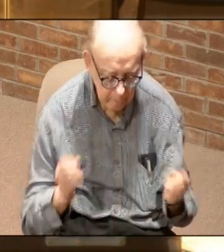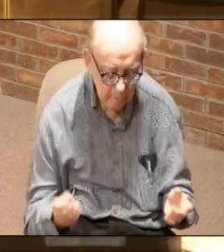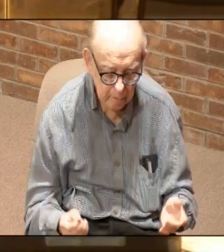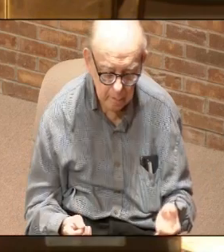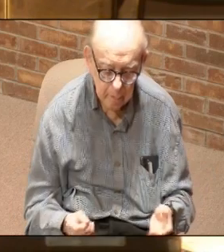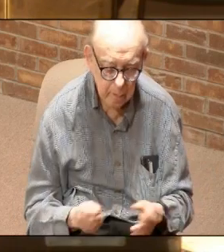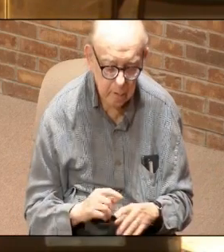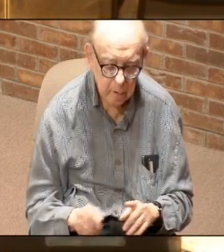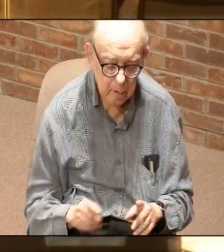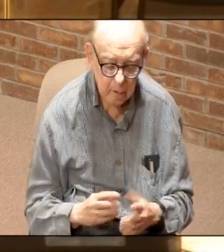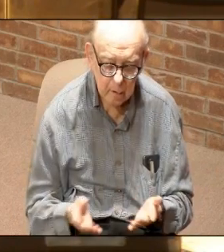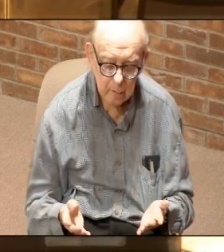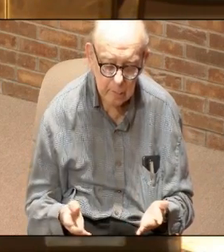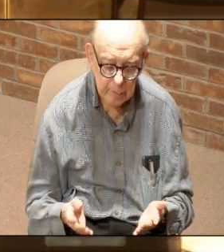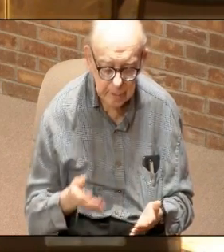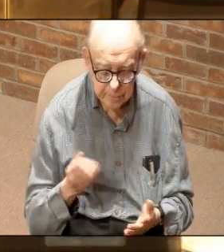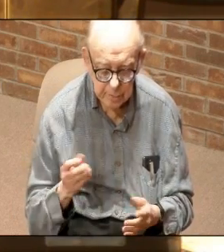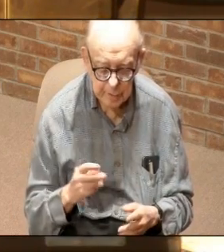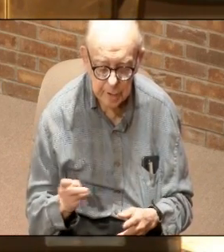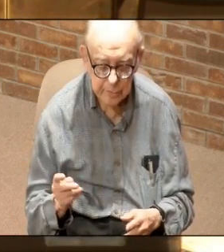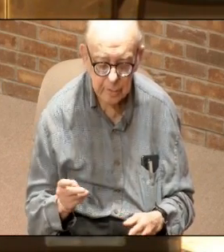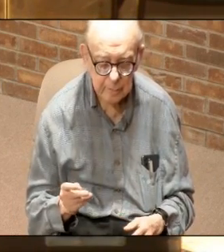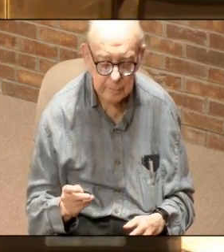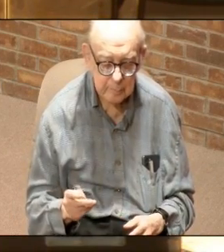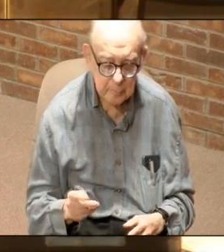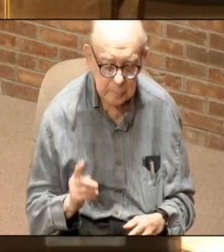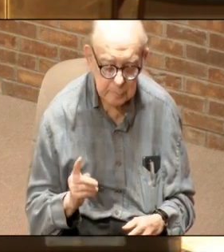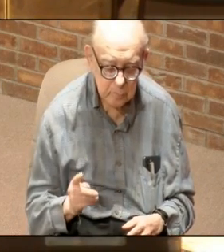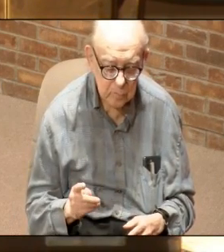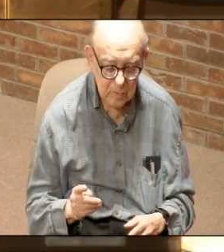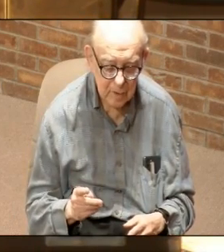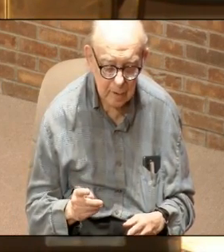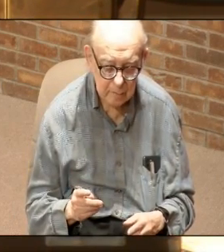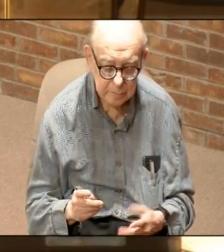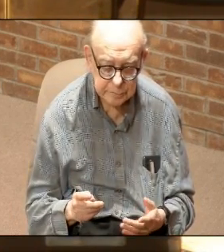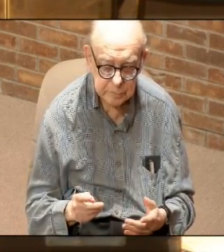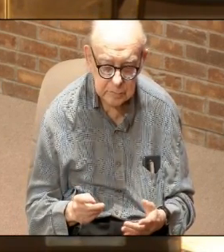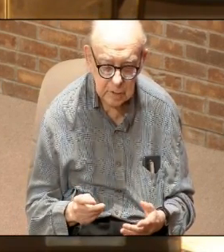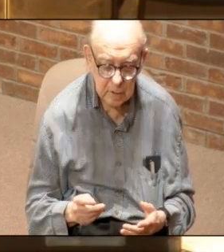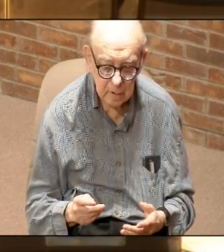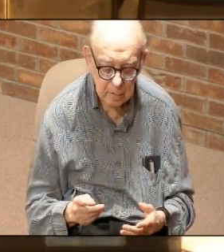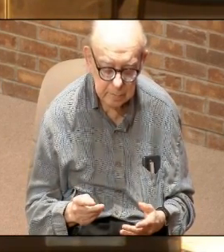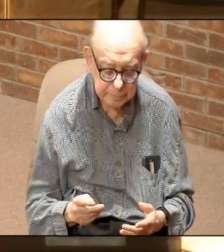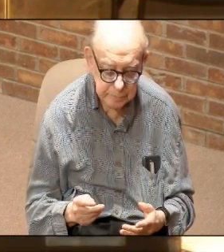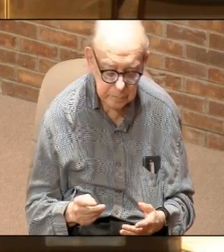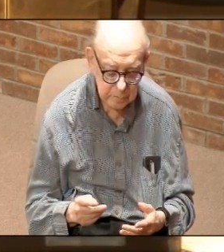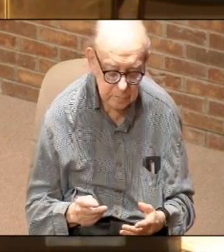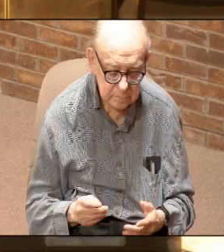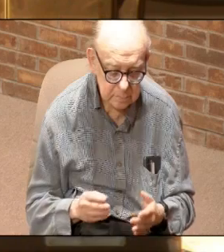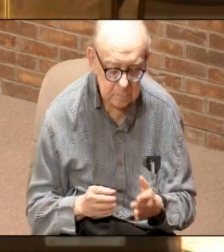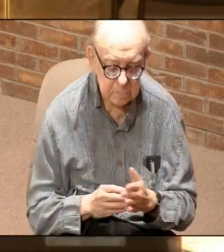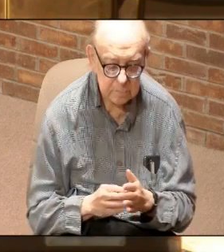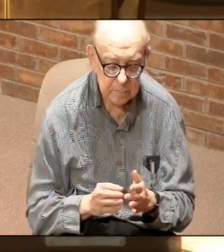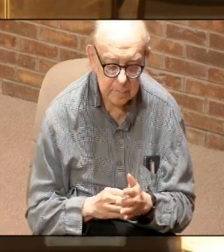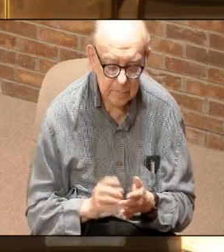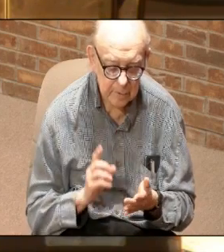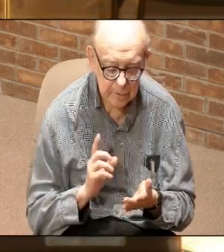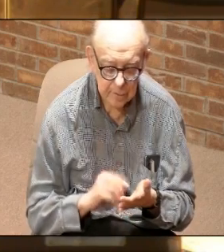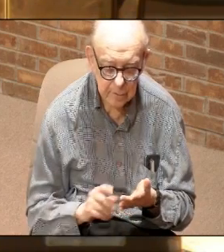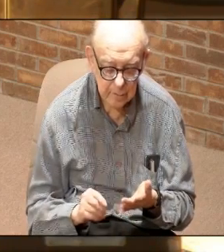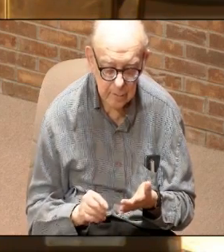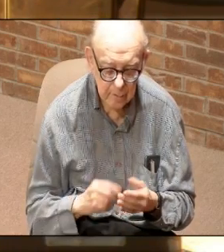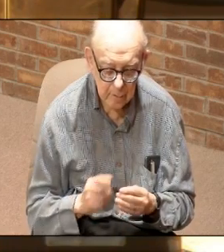the tier of the tier, you know, the one that there was an article in the